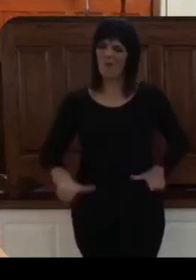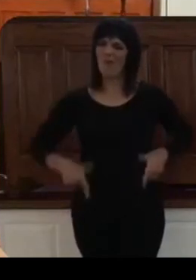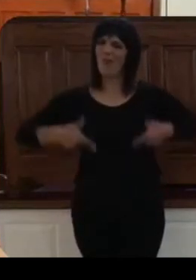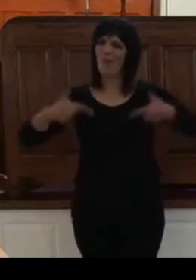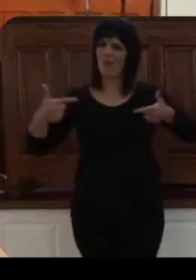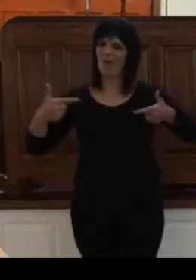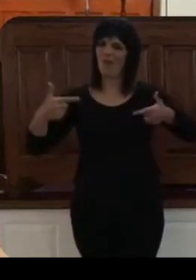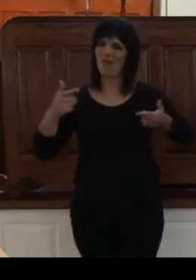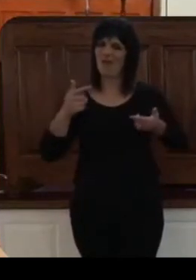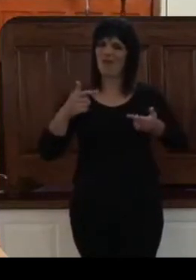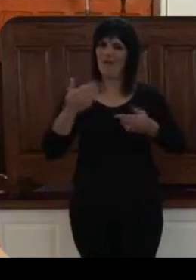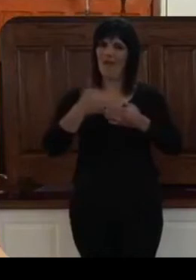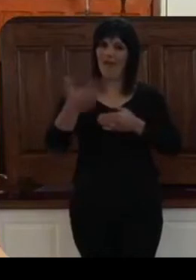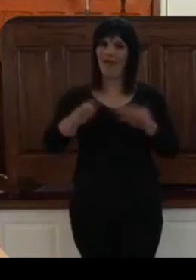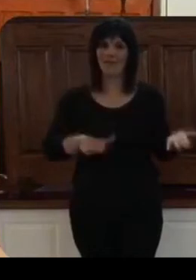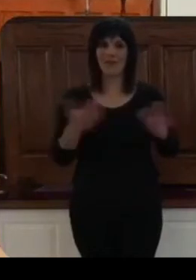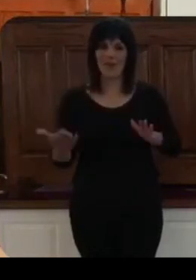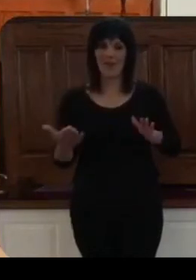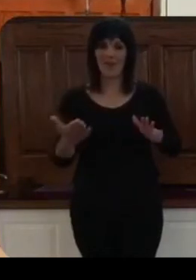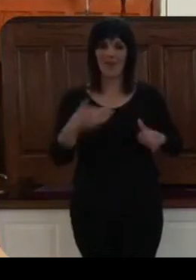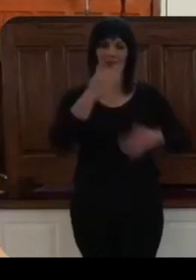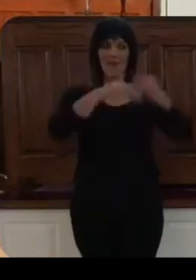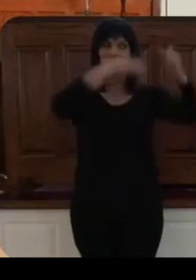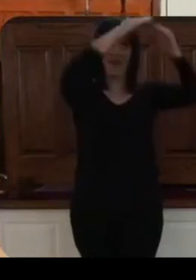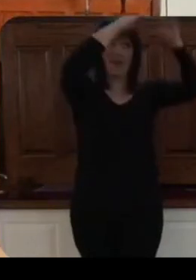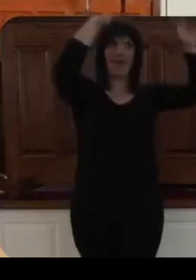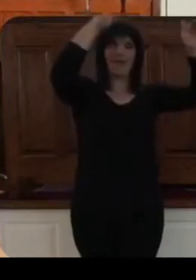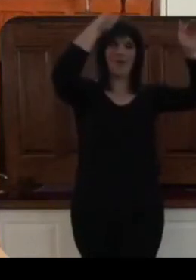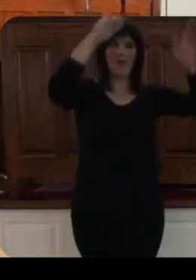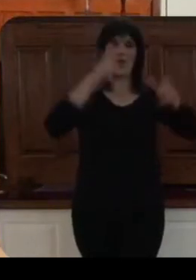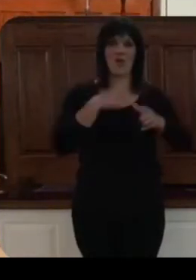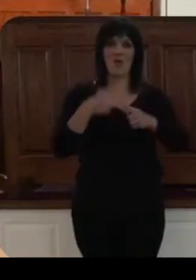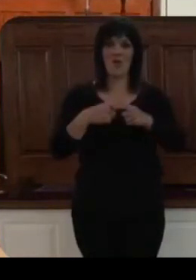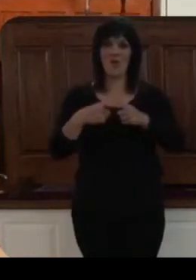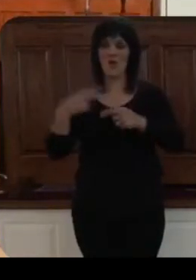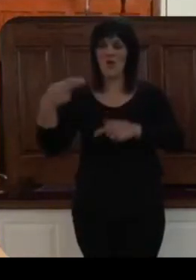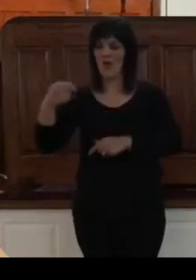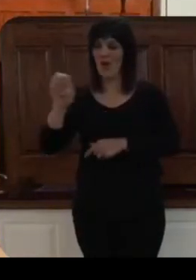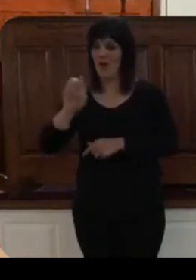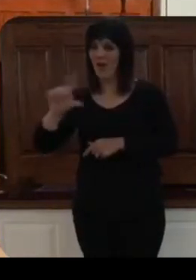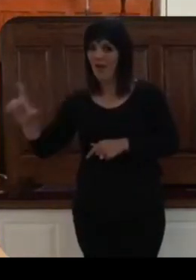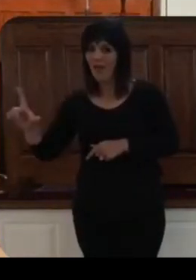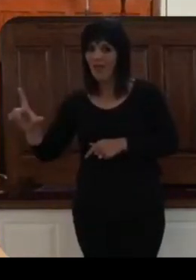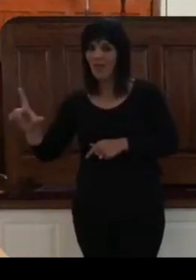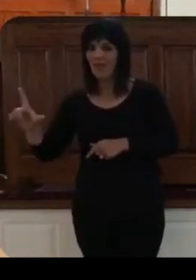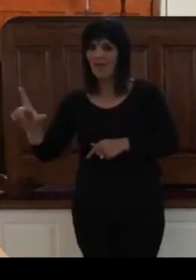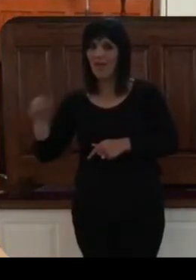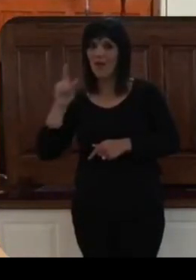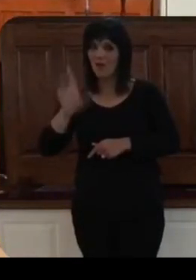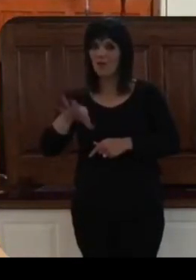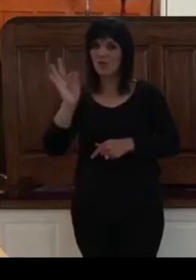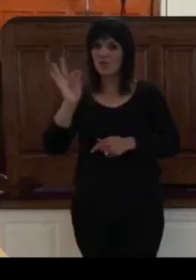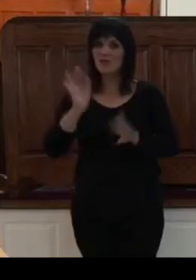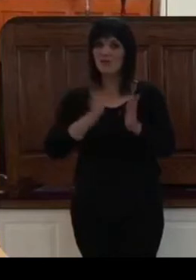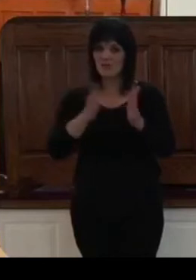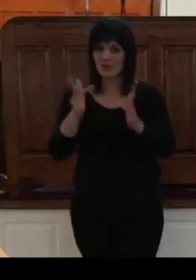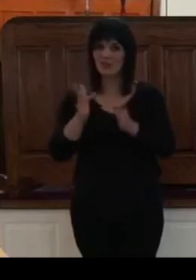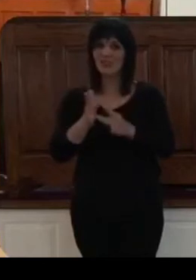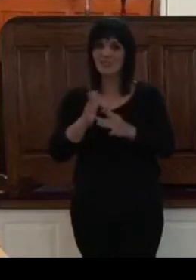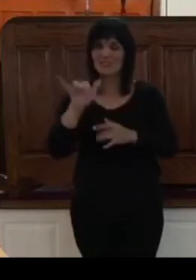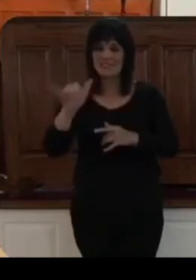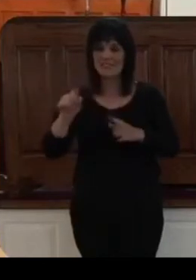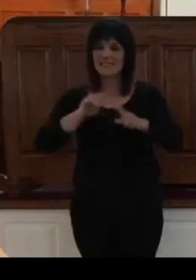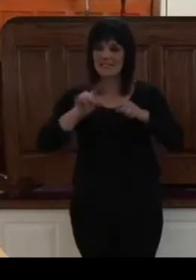after we die. It's heaven or hell. And what we do about Jesus Christ is the difference. So let me share something.